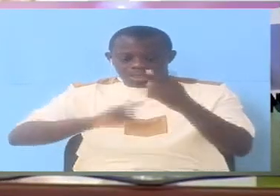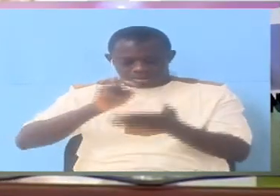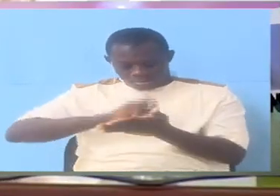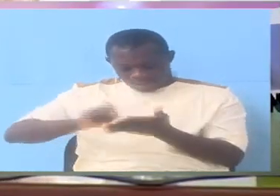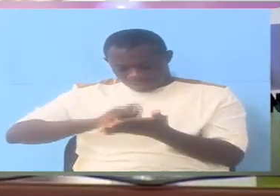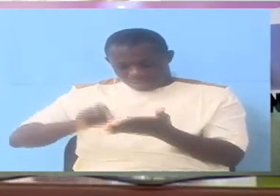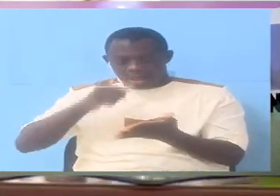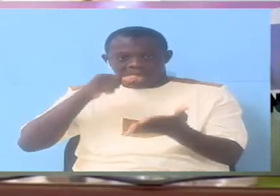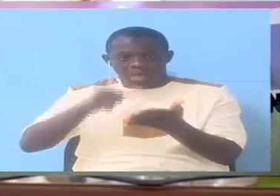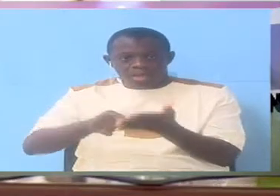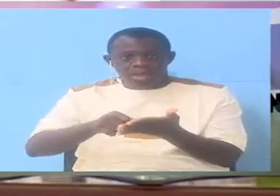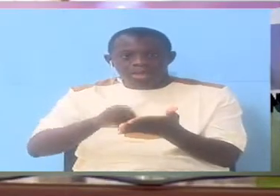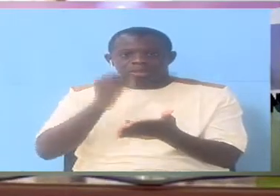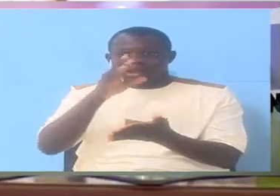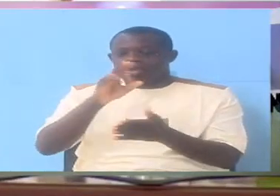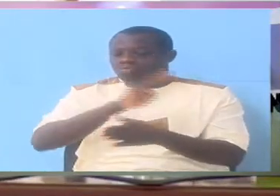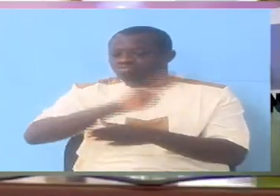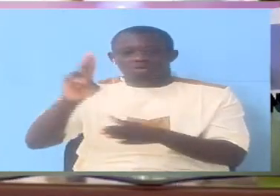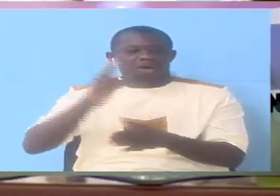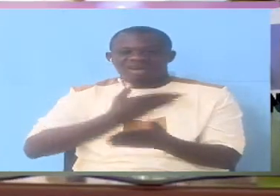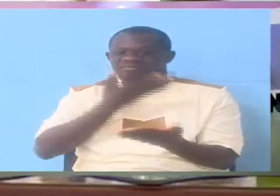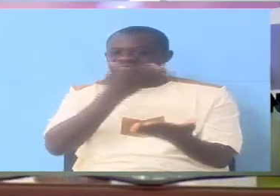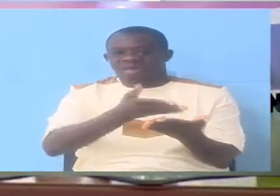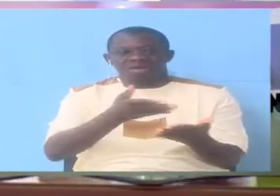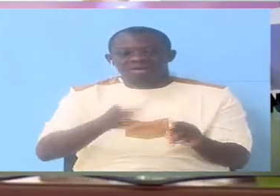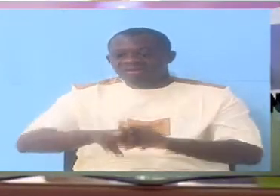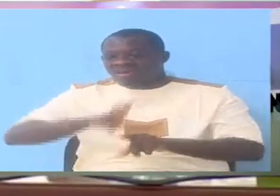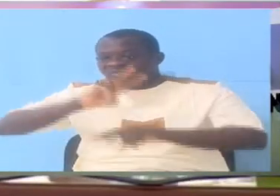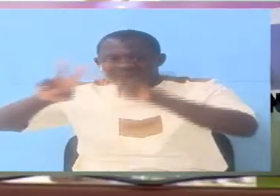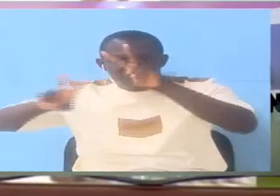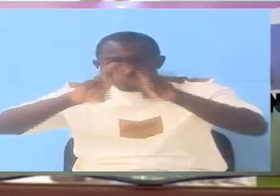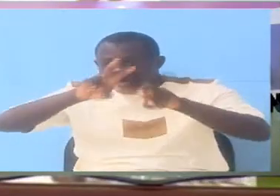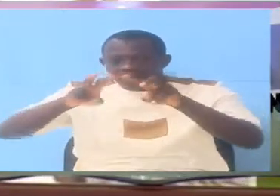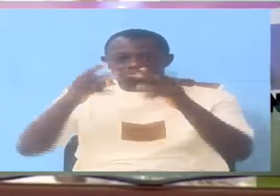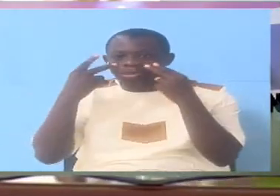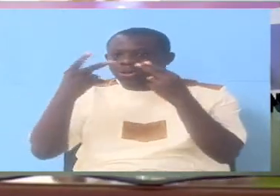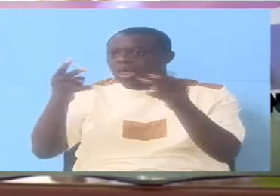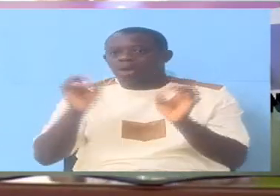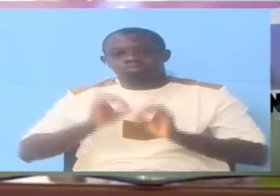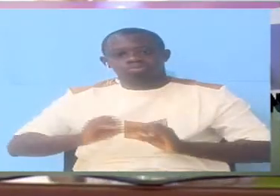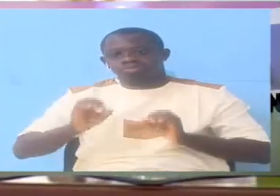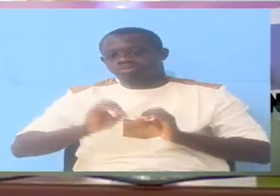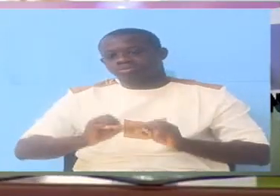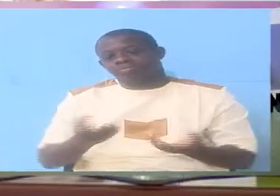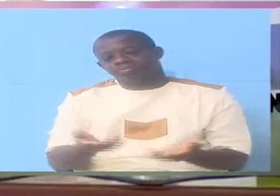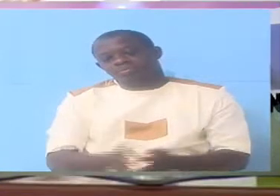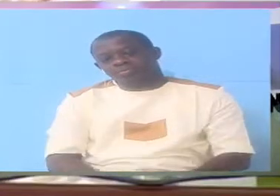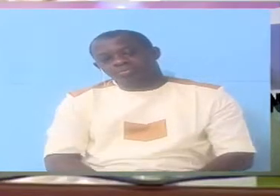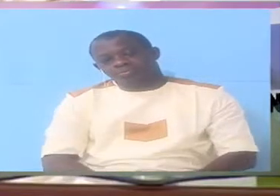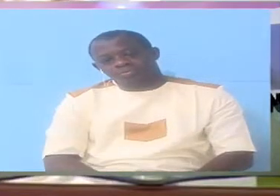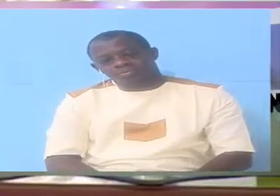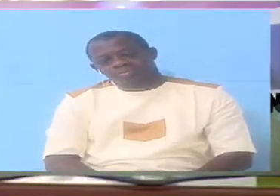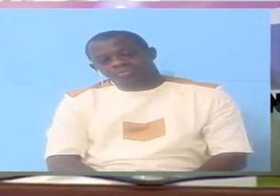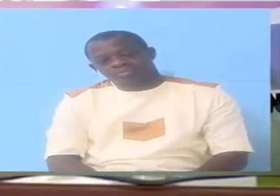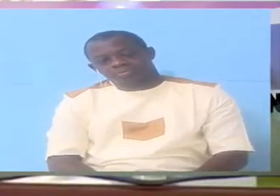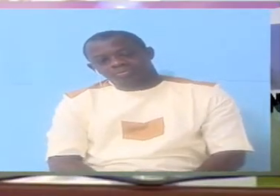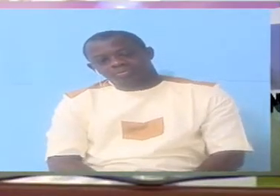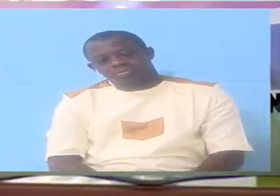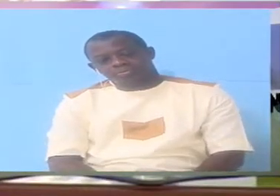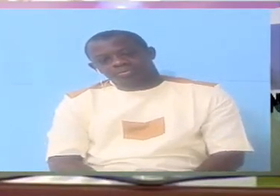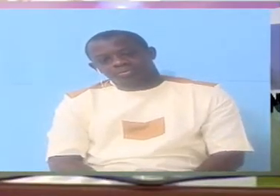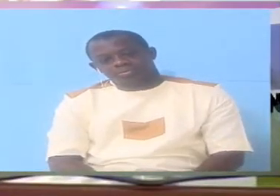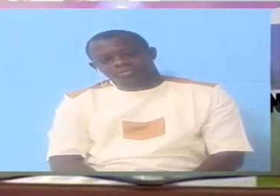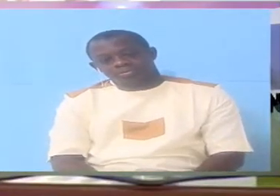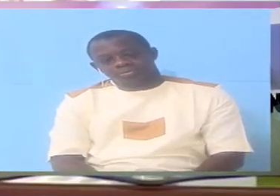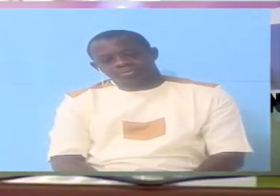cannot be found. xibaar yi nga xam ne moom la wax nag ne moom lañ bindoon foofu ñun binda nañ waa Navy bi pour laaj